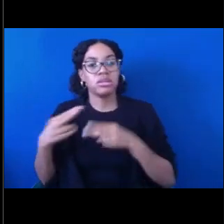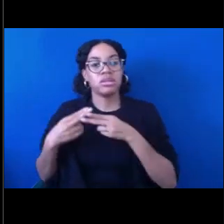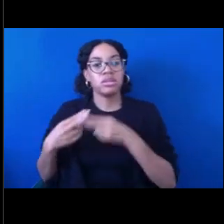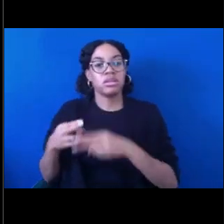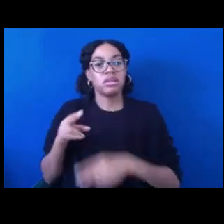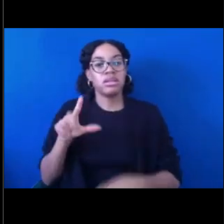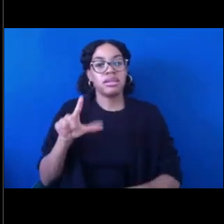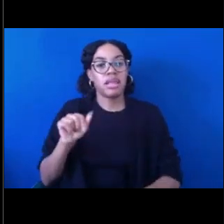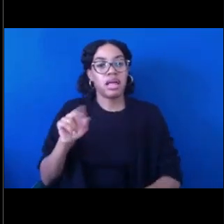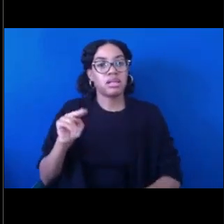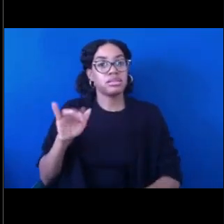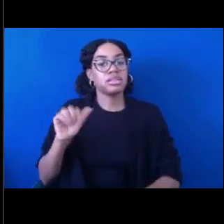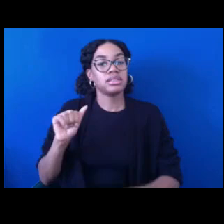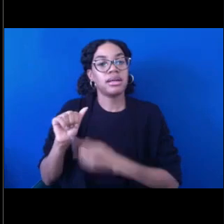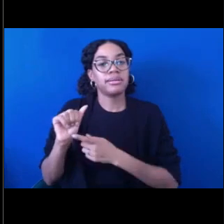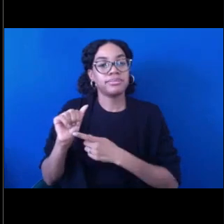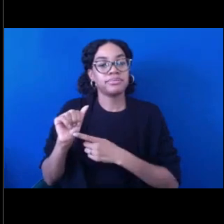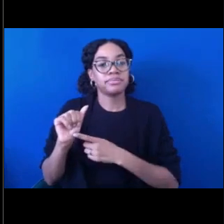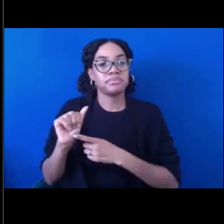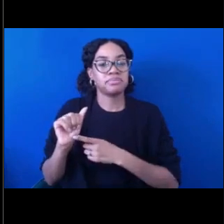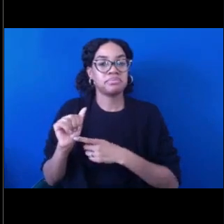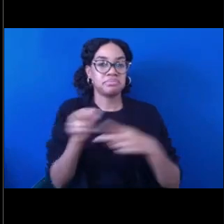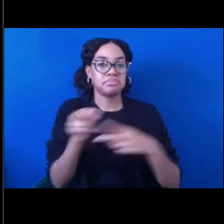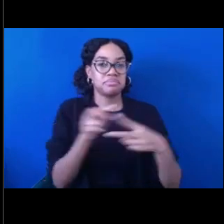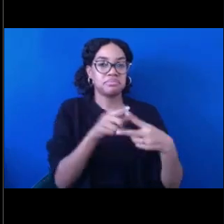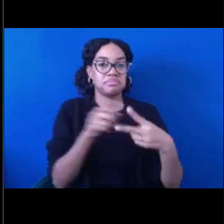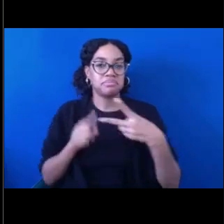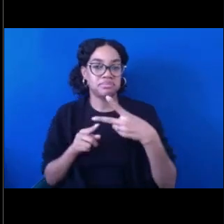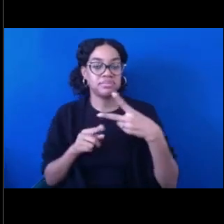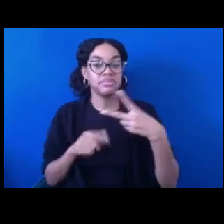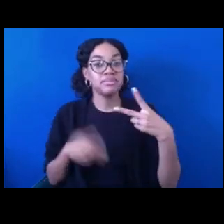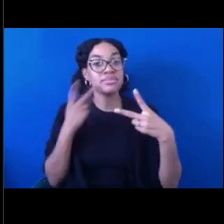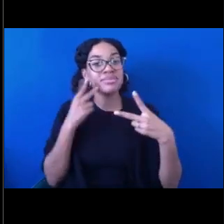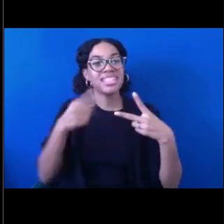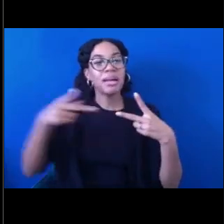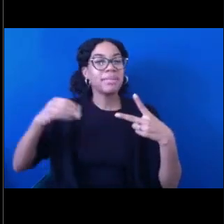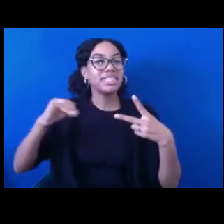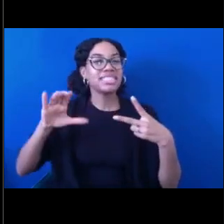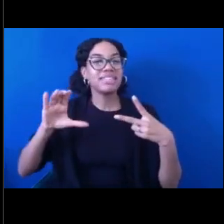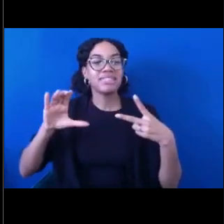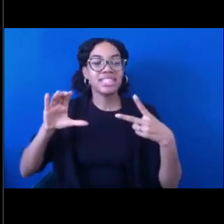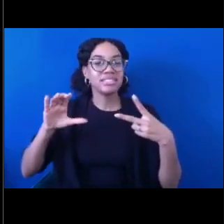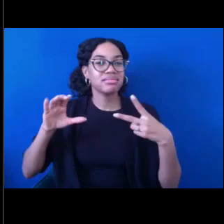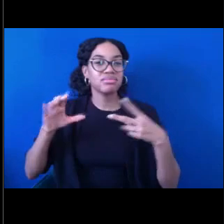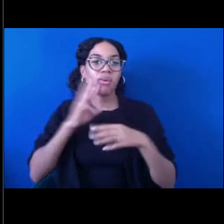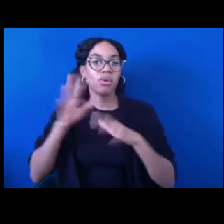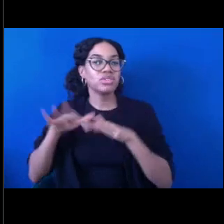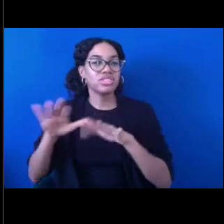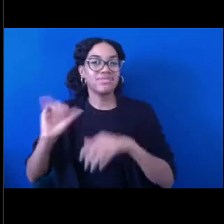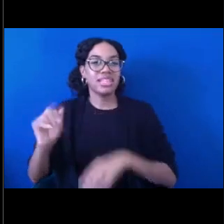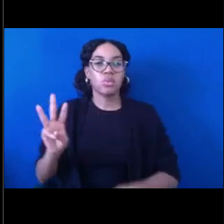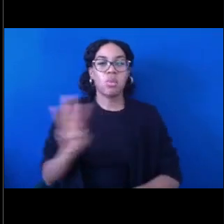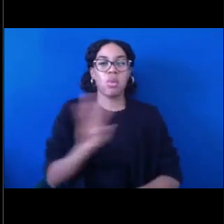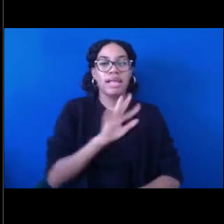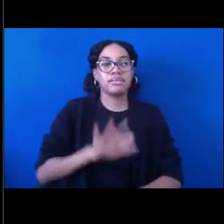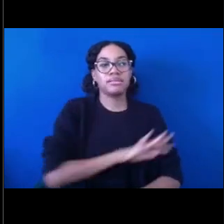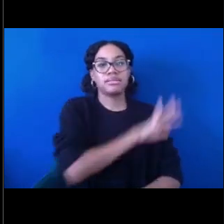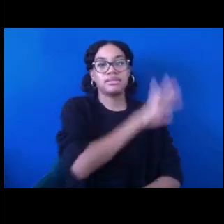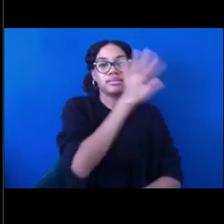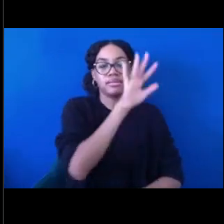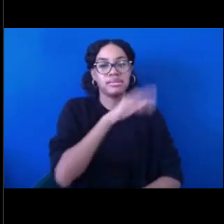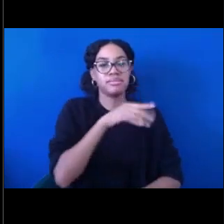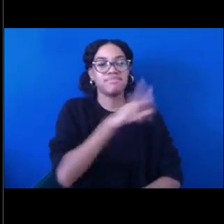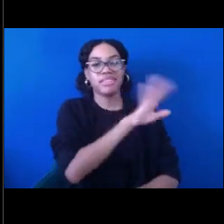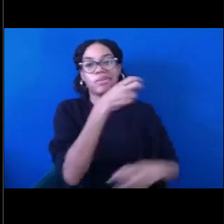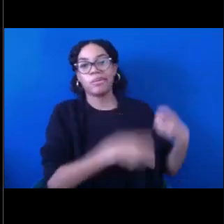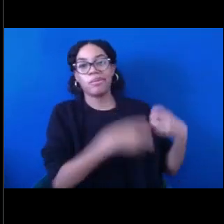Okay. Now again, this is the Pacific Ocean, way out there, right? That's a West Coast problem, right? We're East Coast, we're Atlantic.